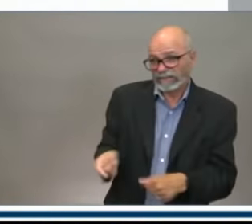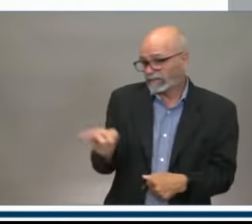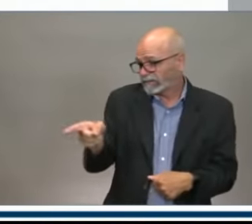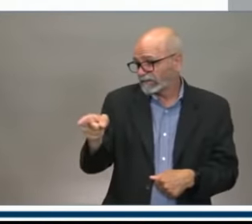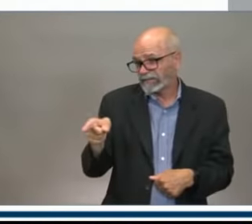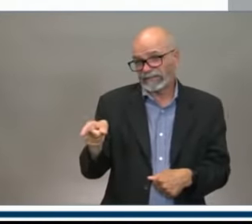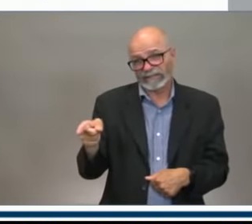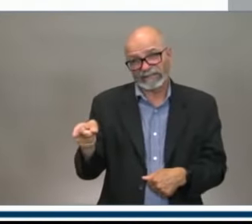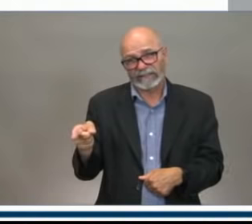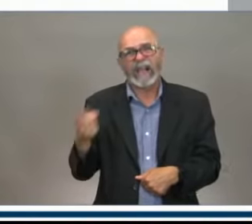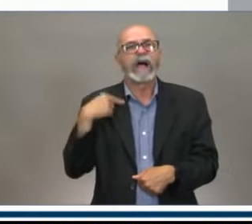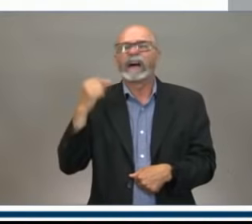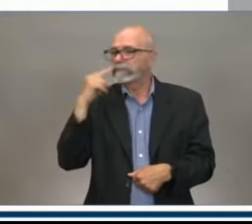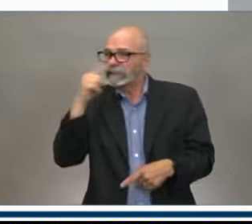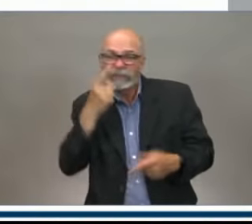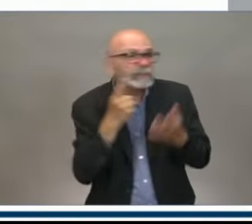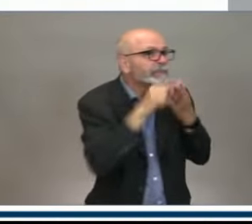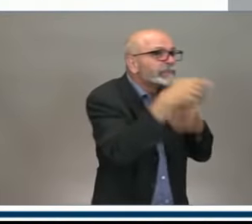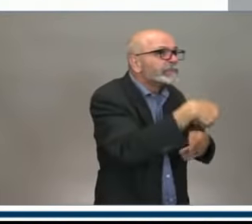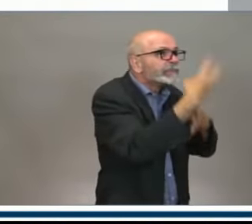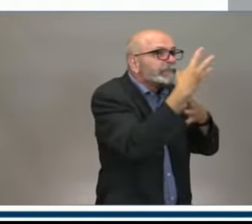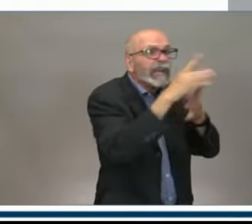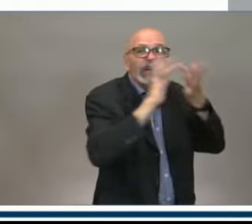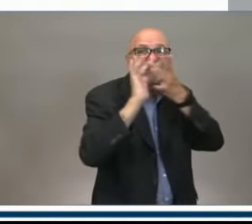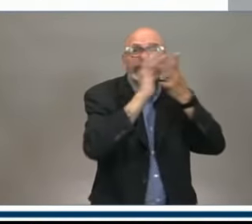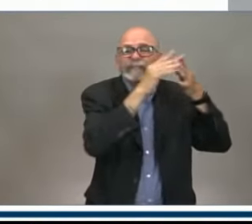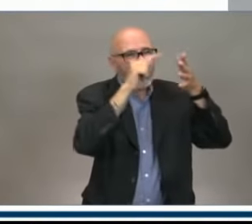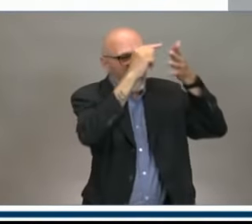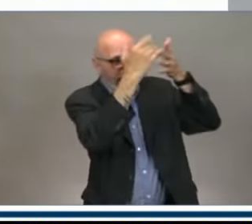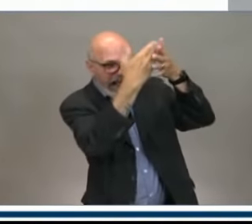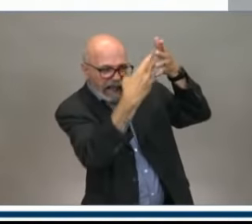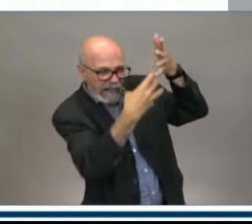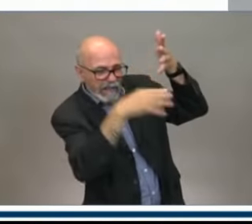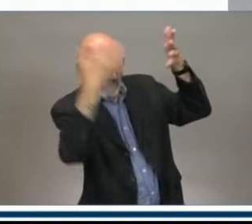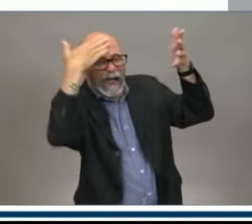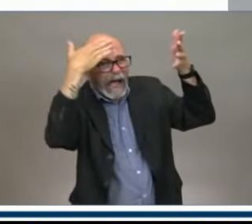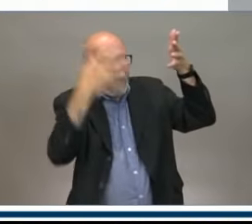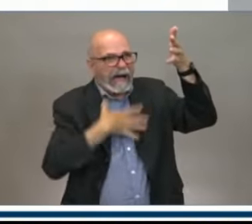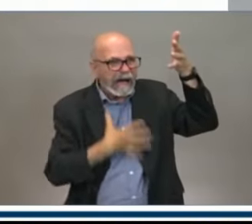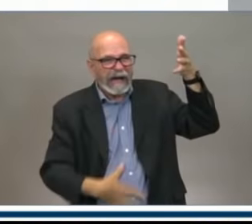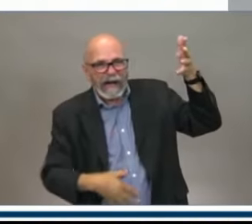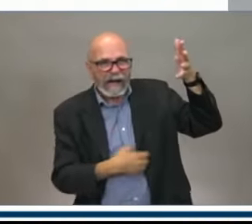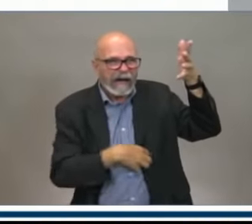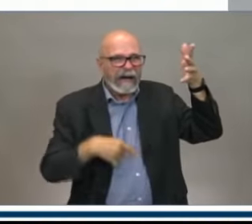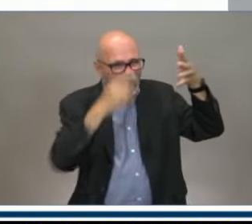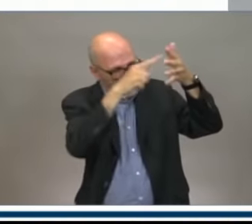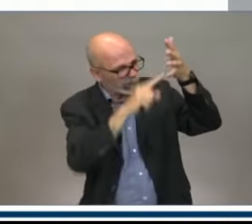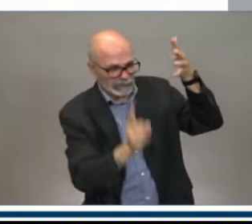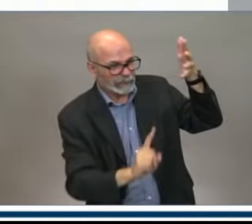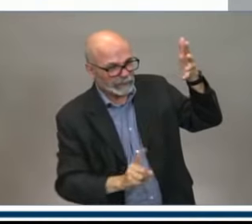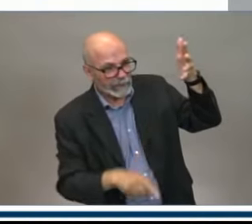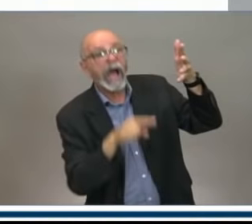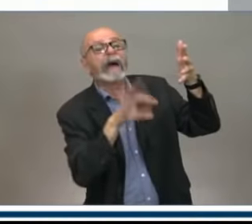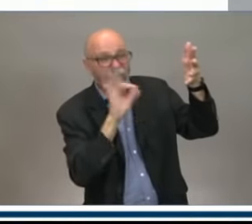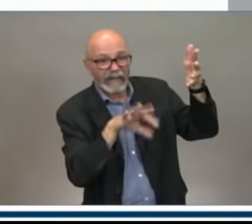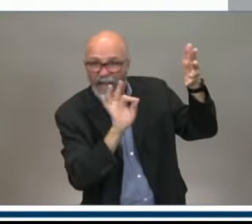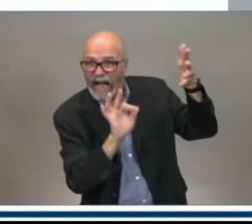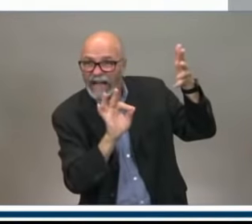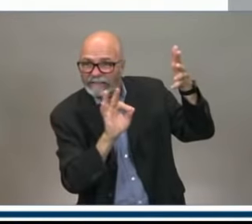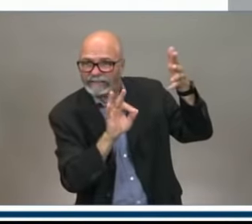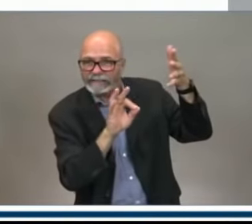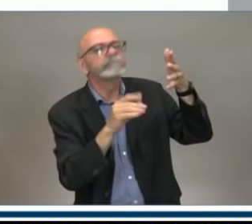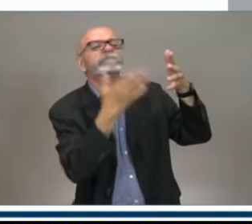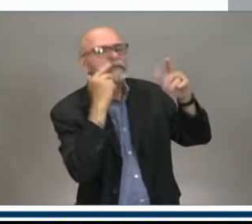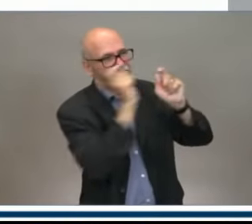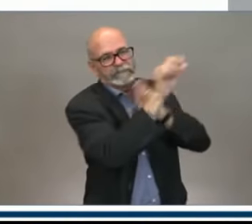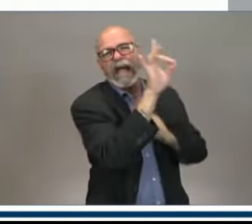to the 811 online assessment, looking at those symptoms there, and going through that, and then they'll get further direction whether they